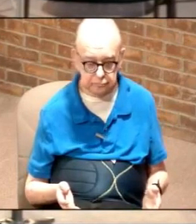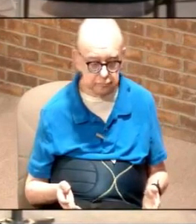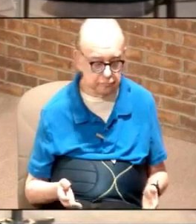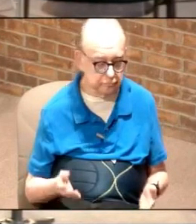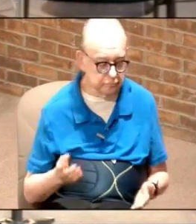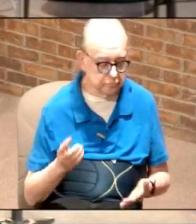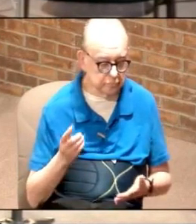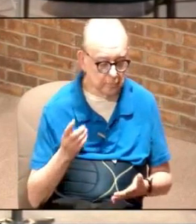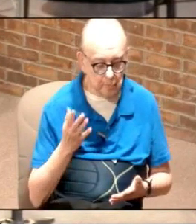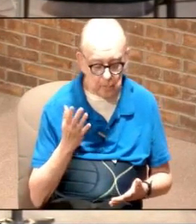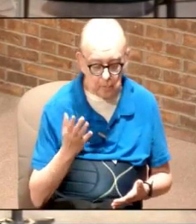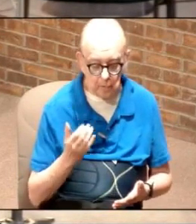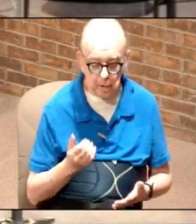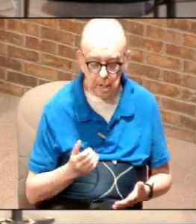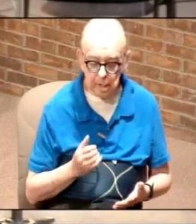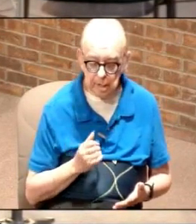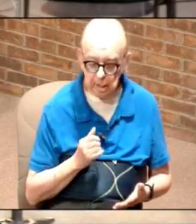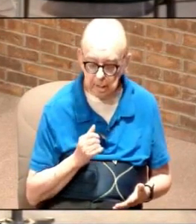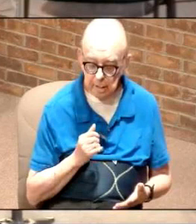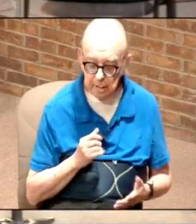why didn't I do this a long time ago